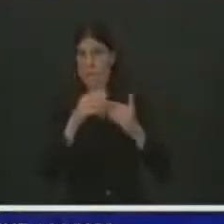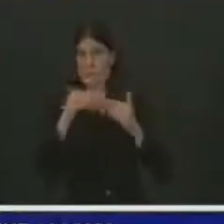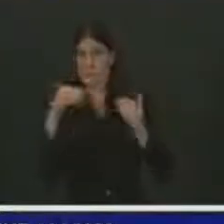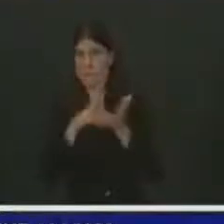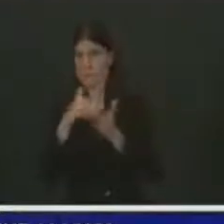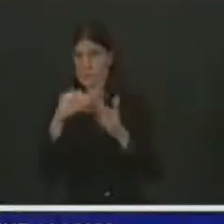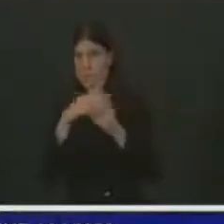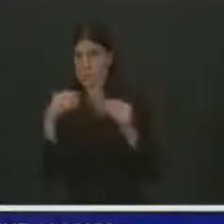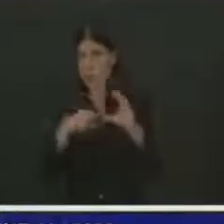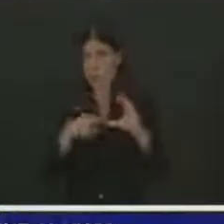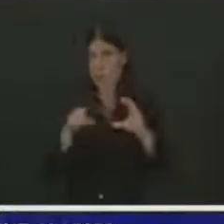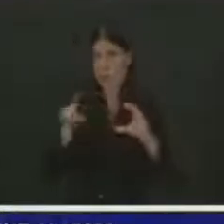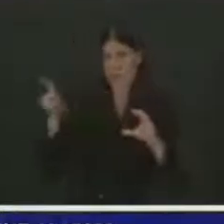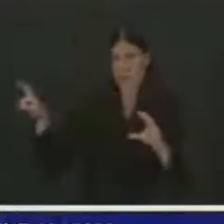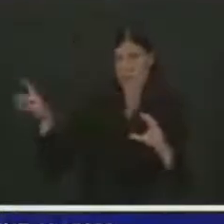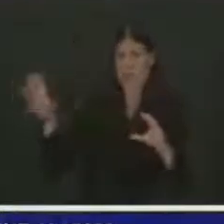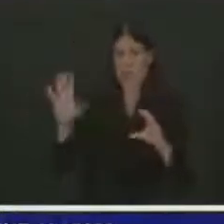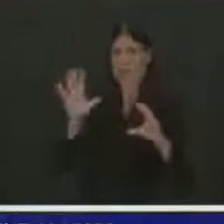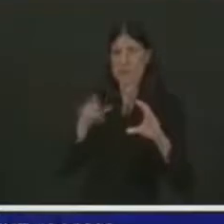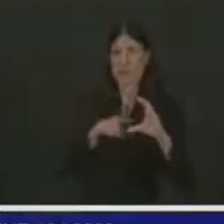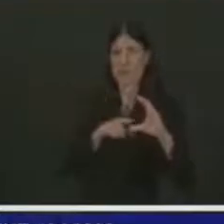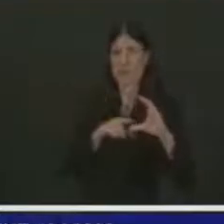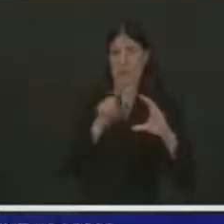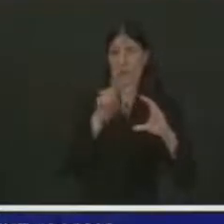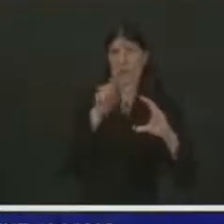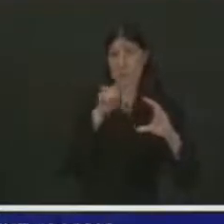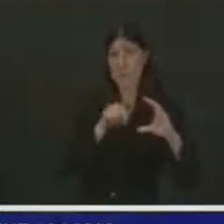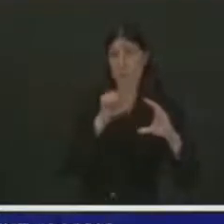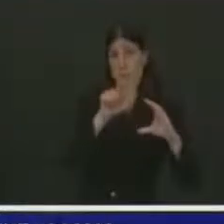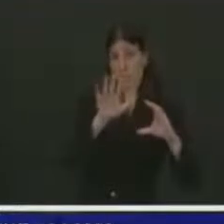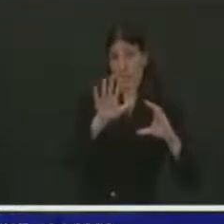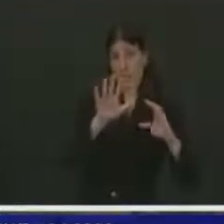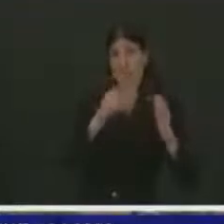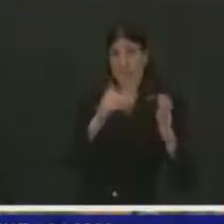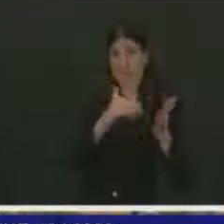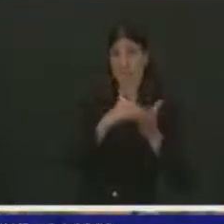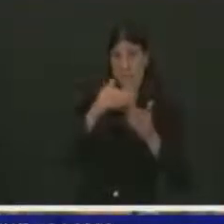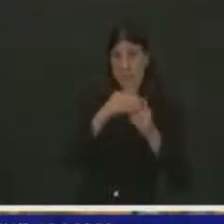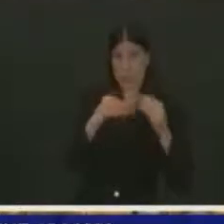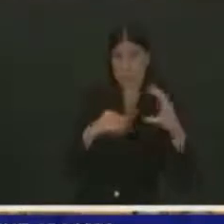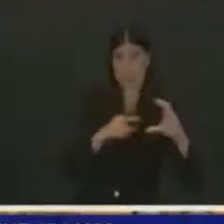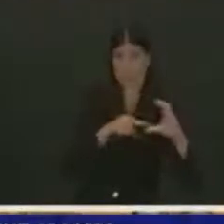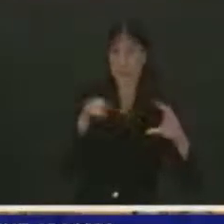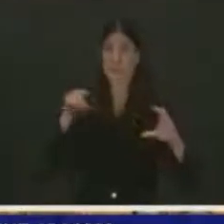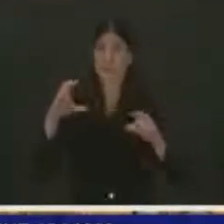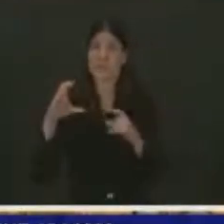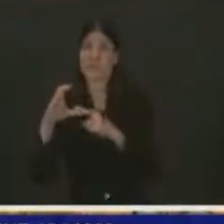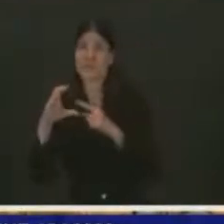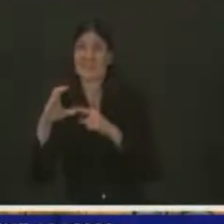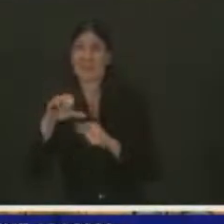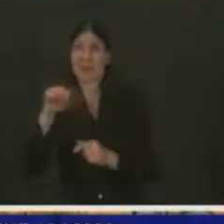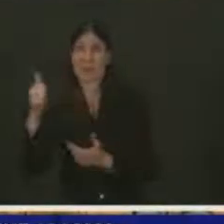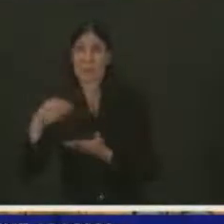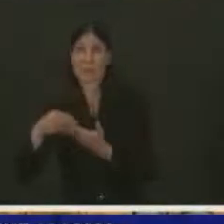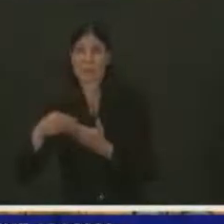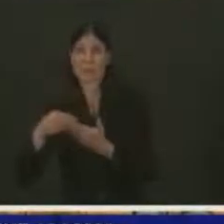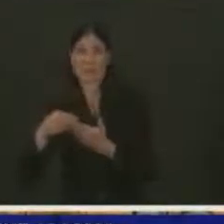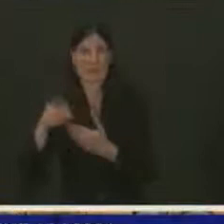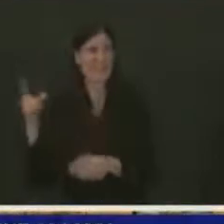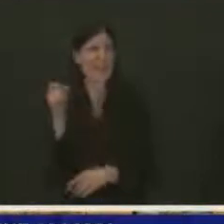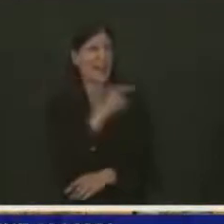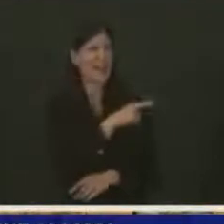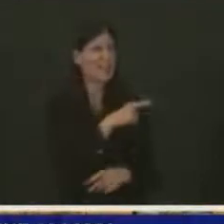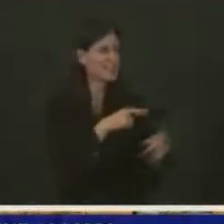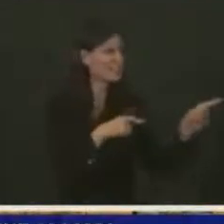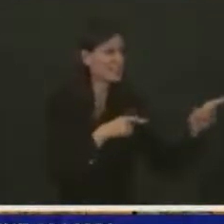federal, I forgot the name, but it's a separate, yeah, do you know the name? It's part of the CARES Act, but it's not part of the Okay, so it's on top